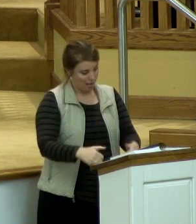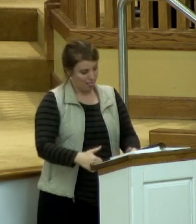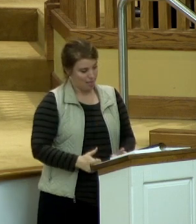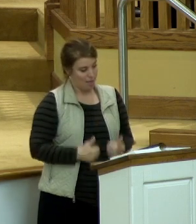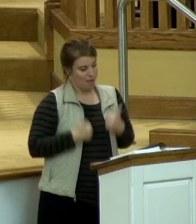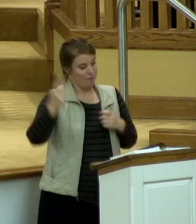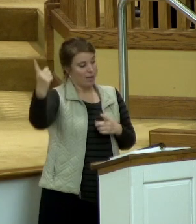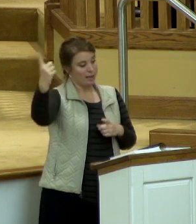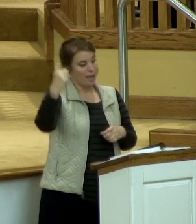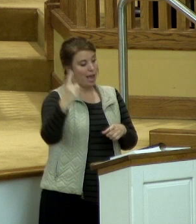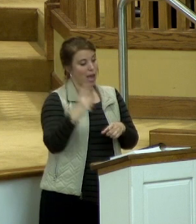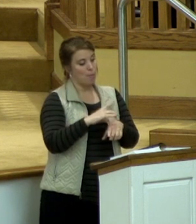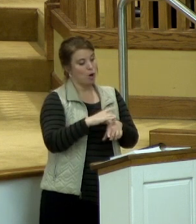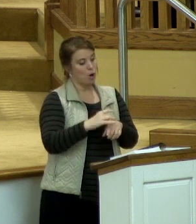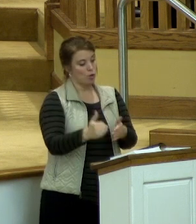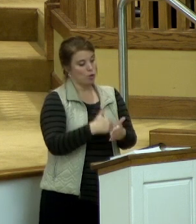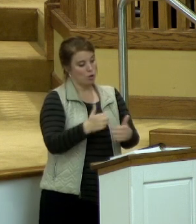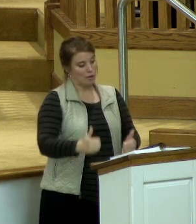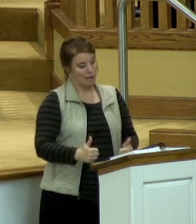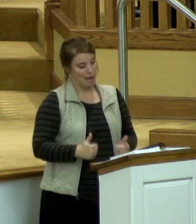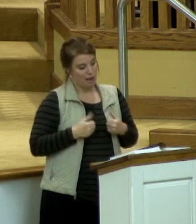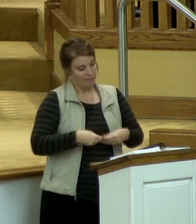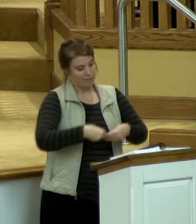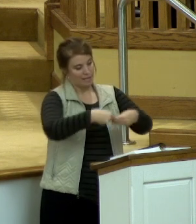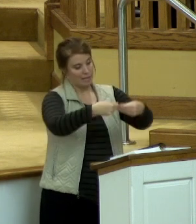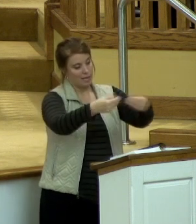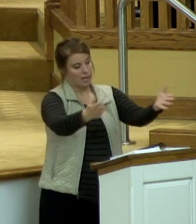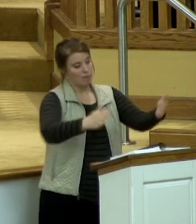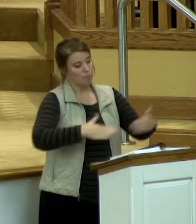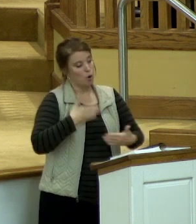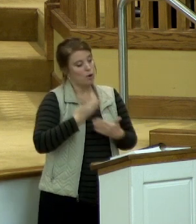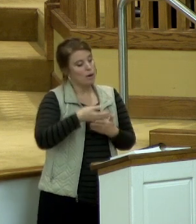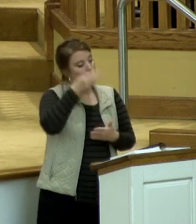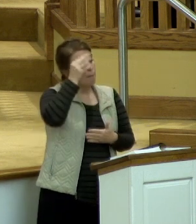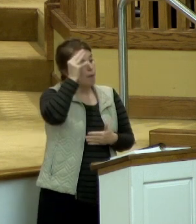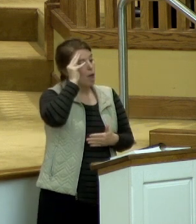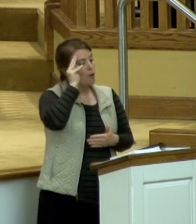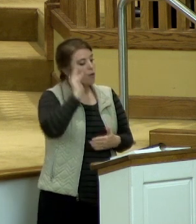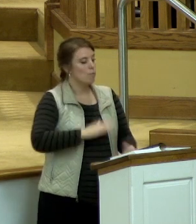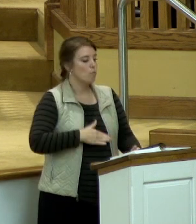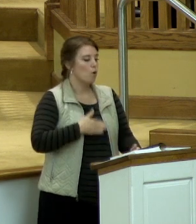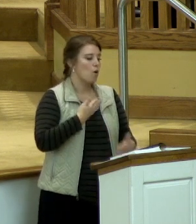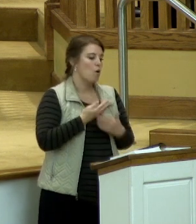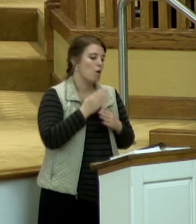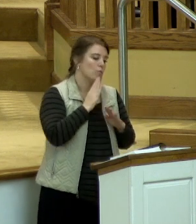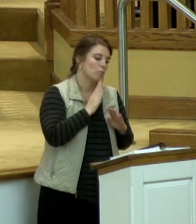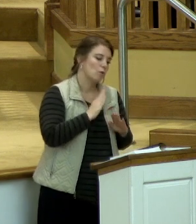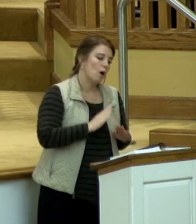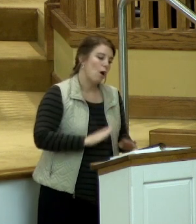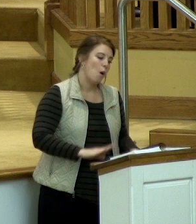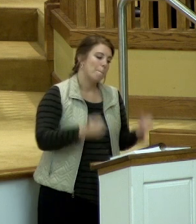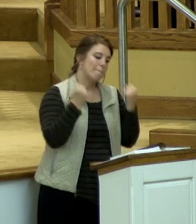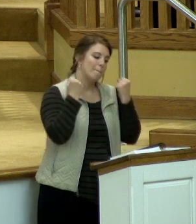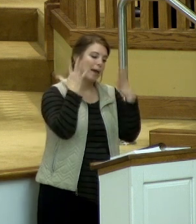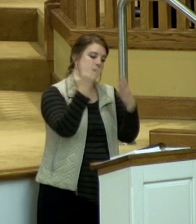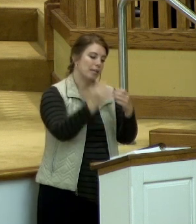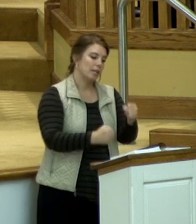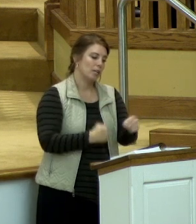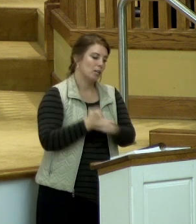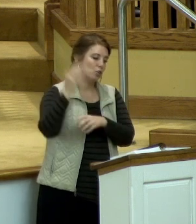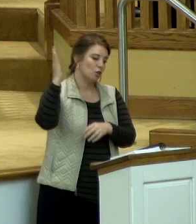live, came to earth new life to give, born of Mary, born so low,